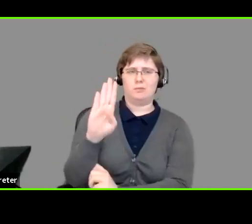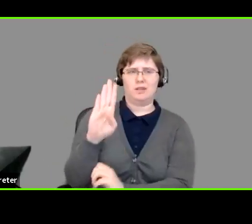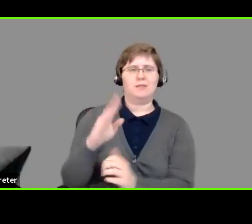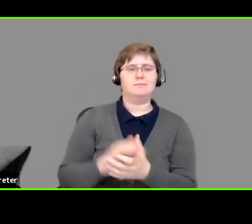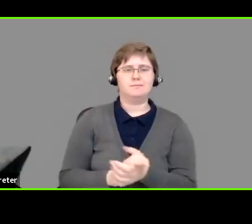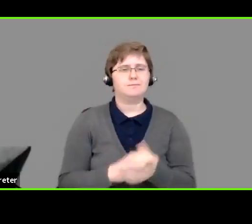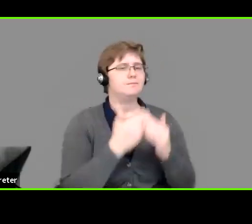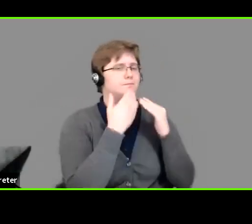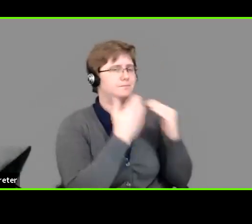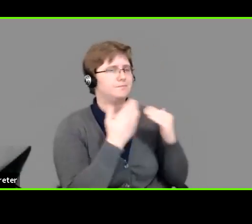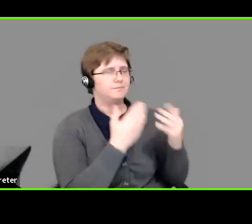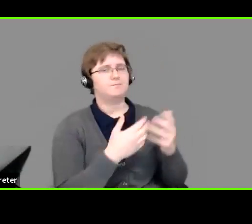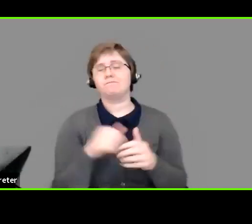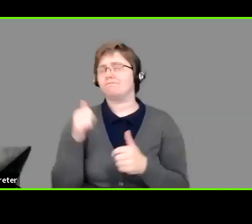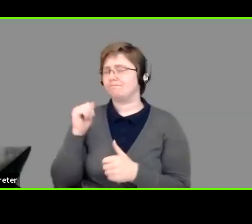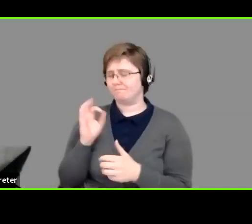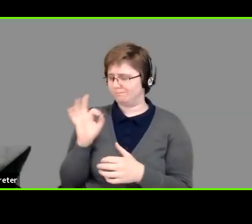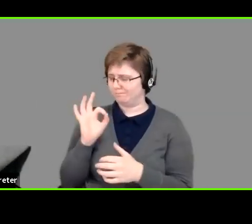Thank you. Sure.